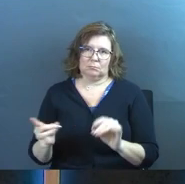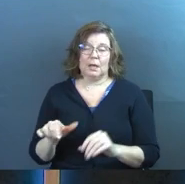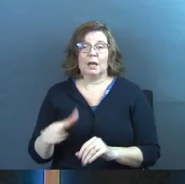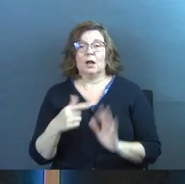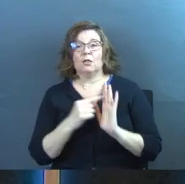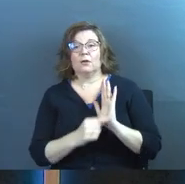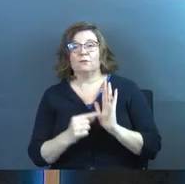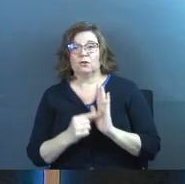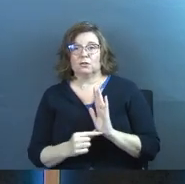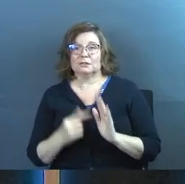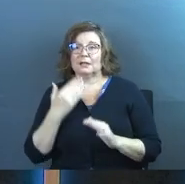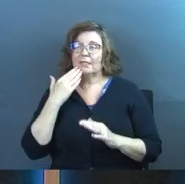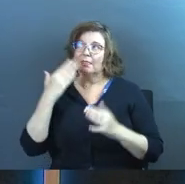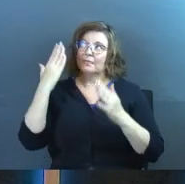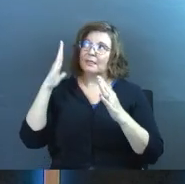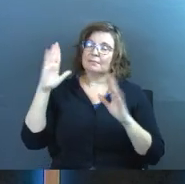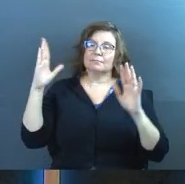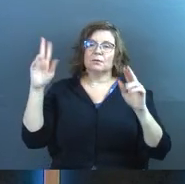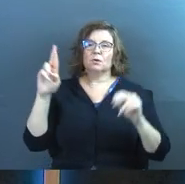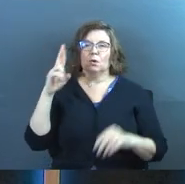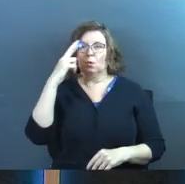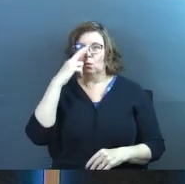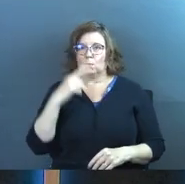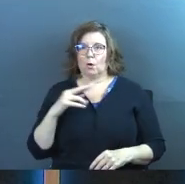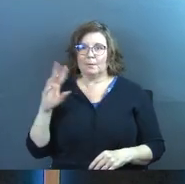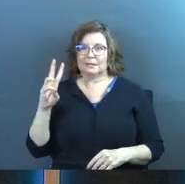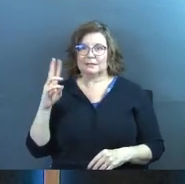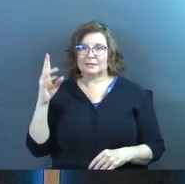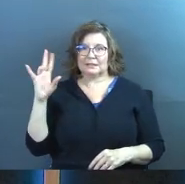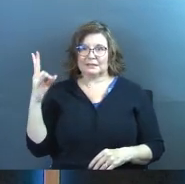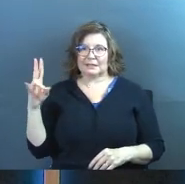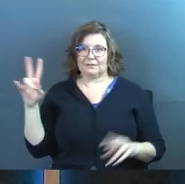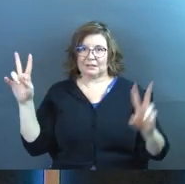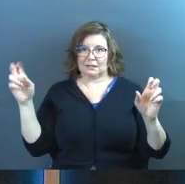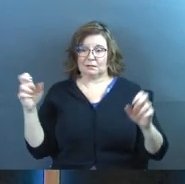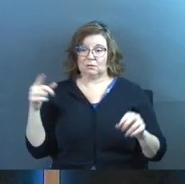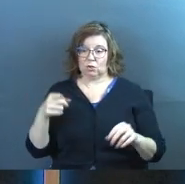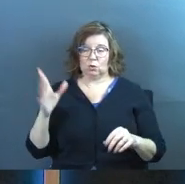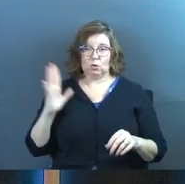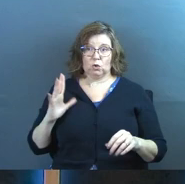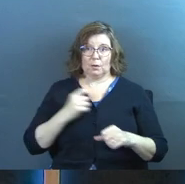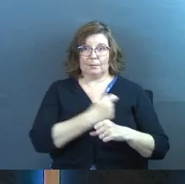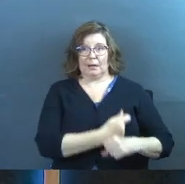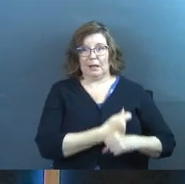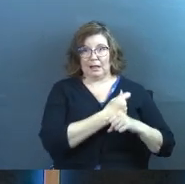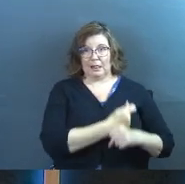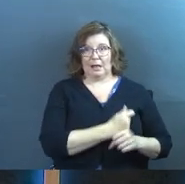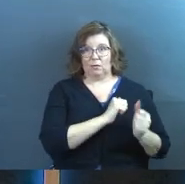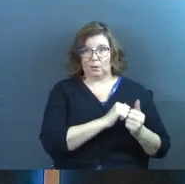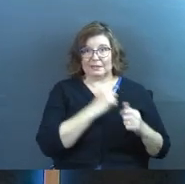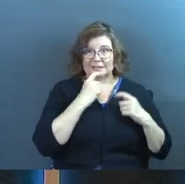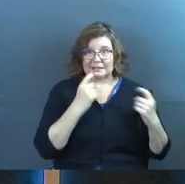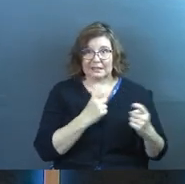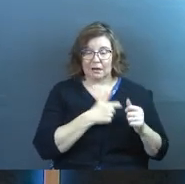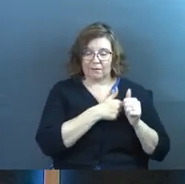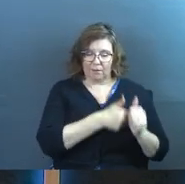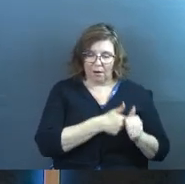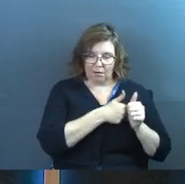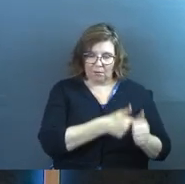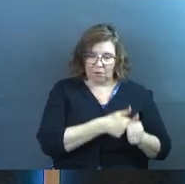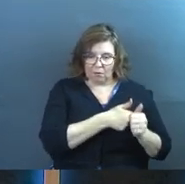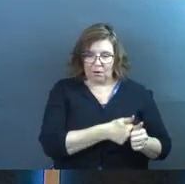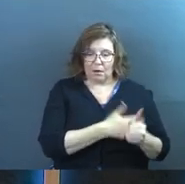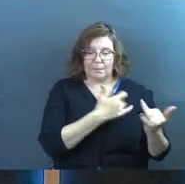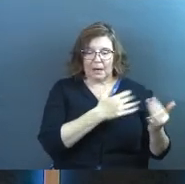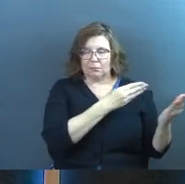Benny's video. But thanks be to God, Romans 6:17 says, though you used to be slaves to sin, you have come to obey from